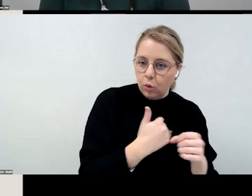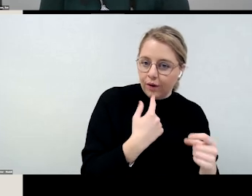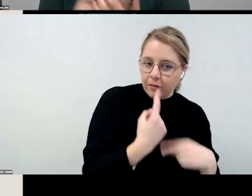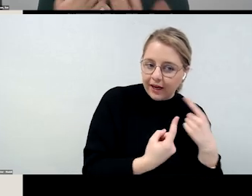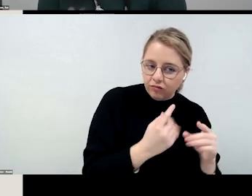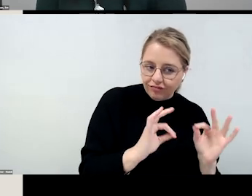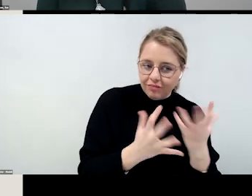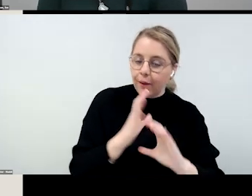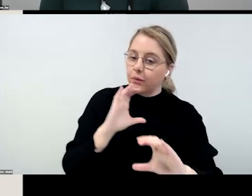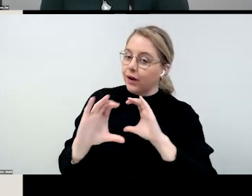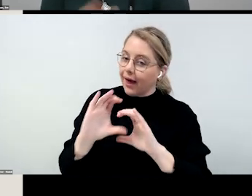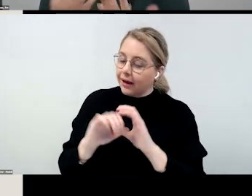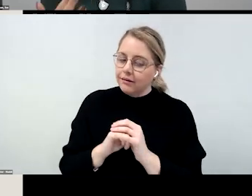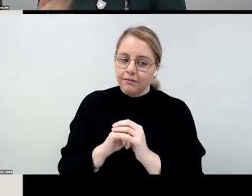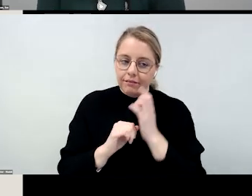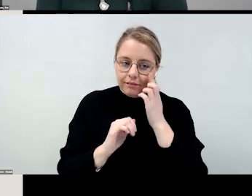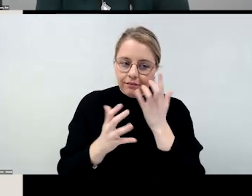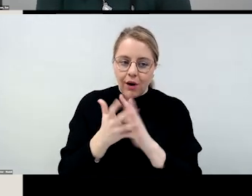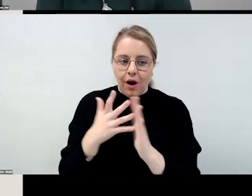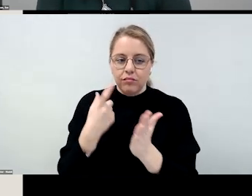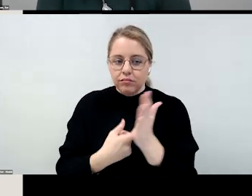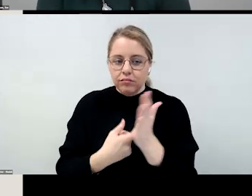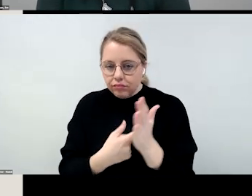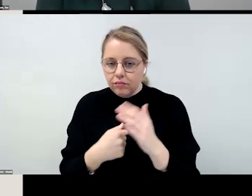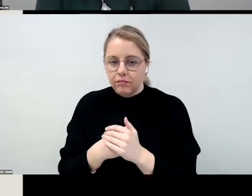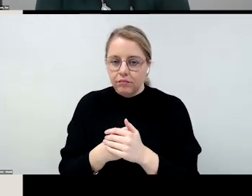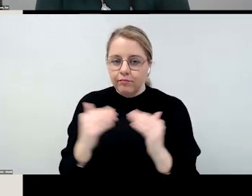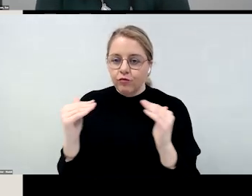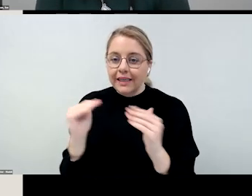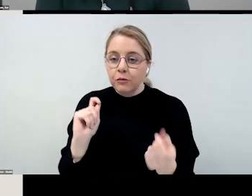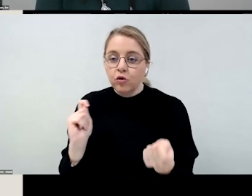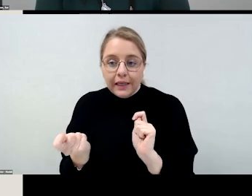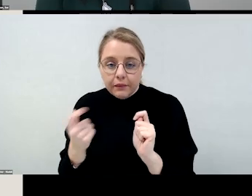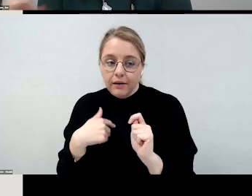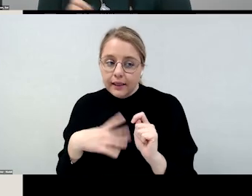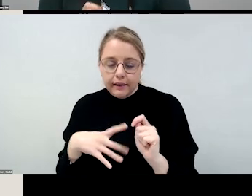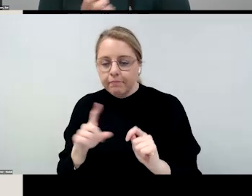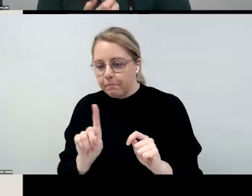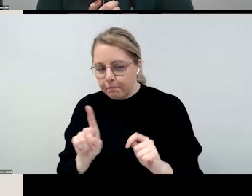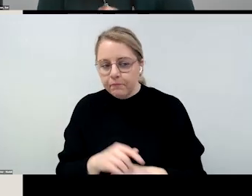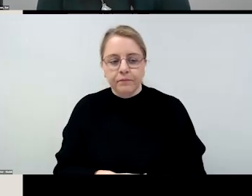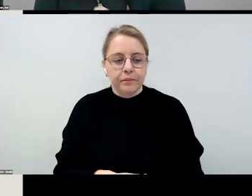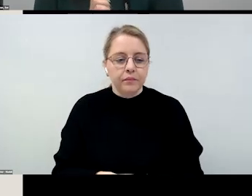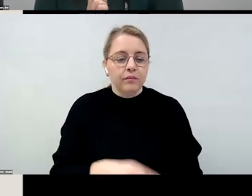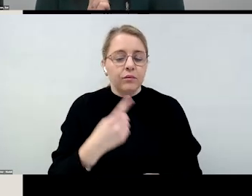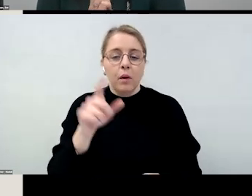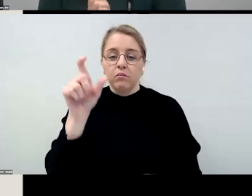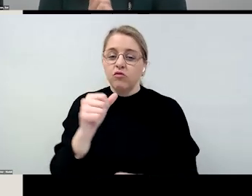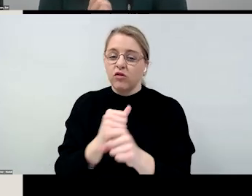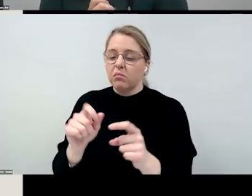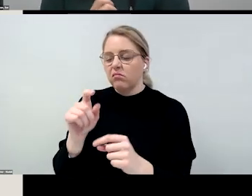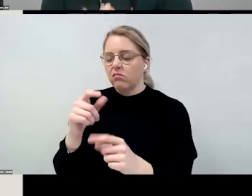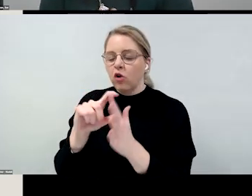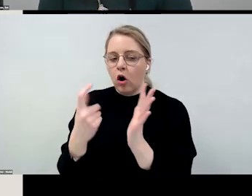they communicate, what their preferences are, what reasonable adjustments they might need. Healthcare professionals that we spoke